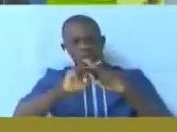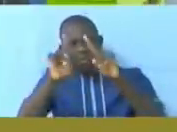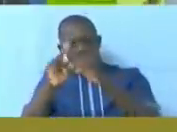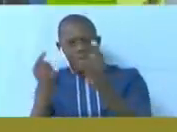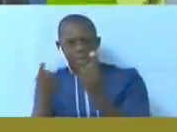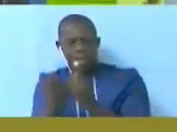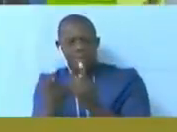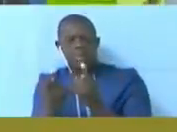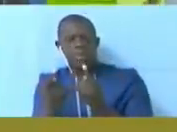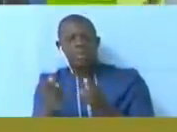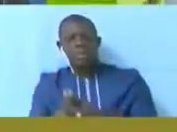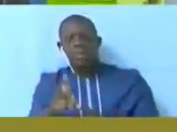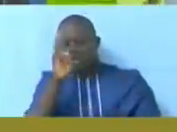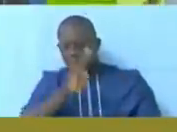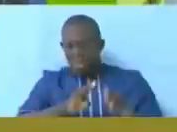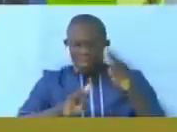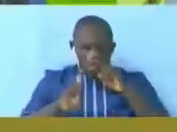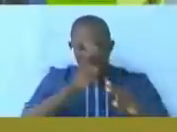and he has strenuous efforts to recover them.